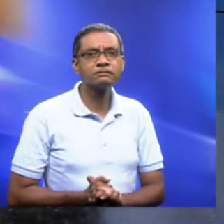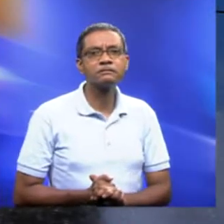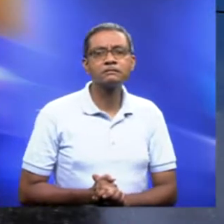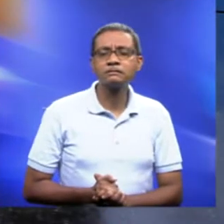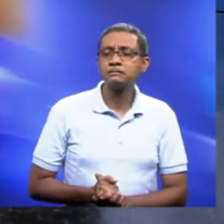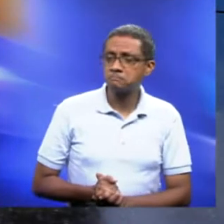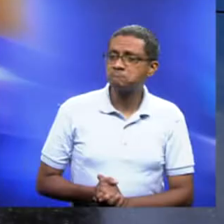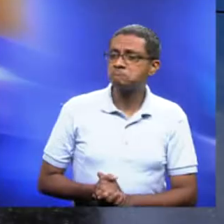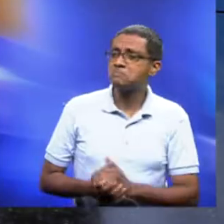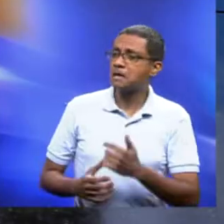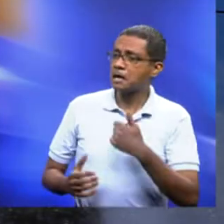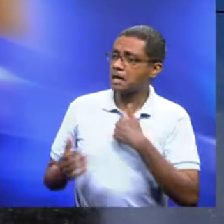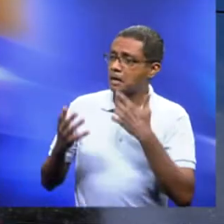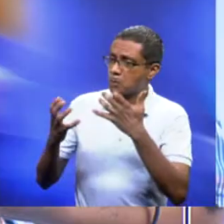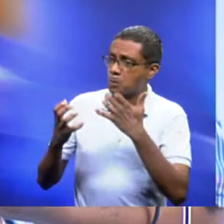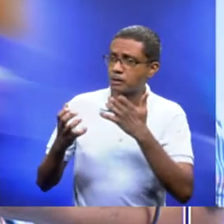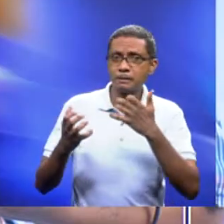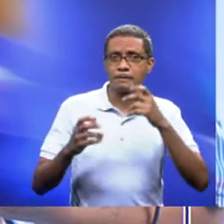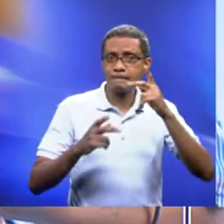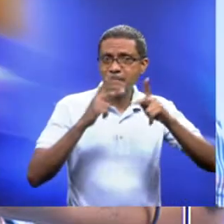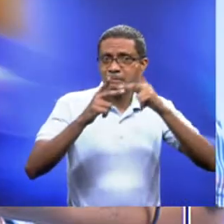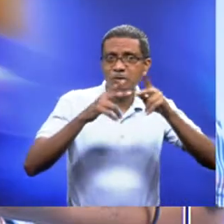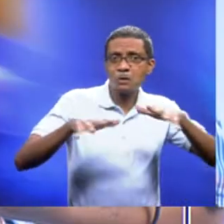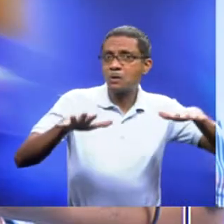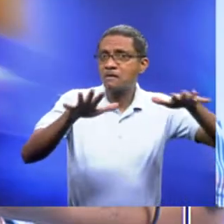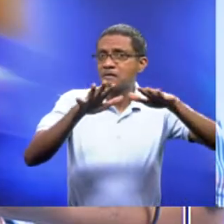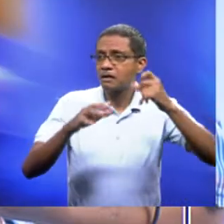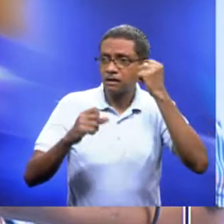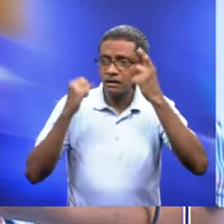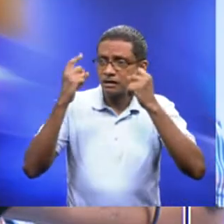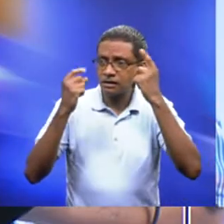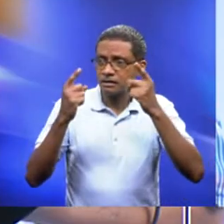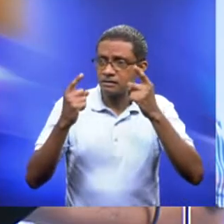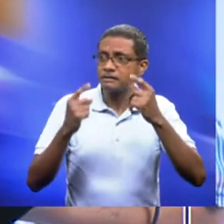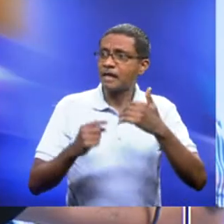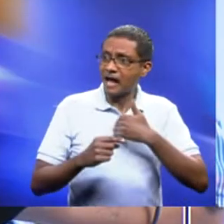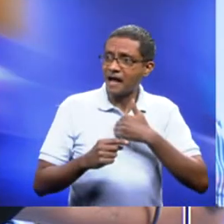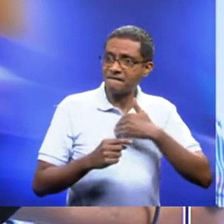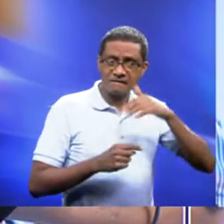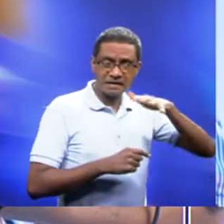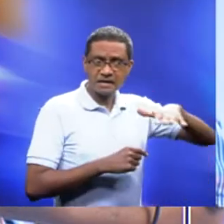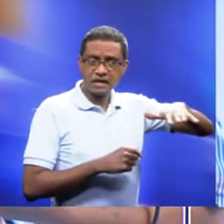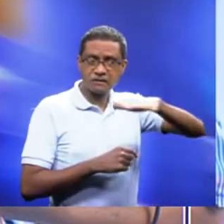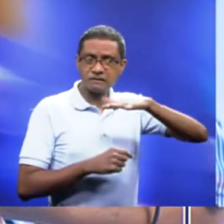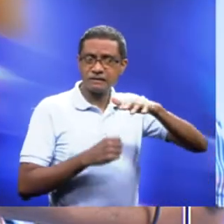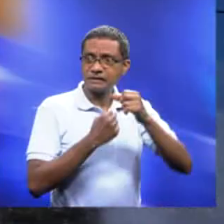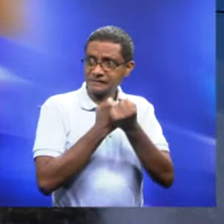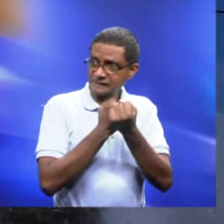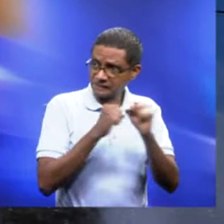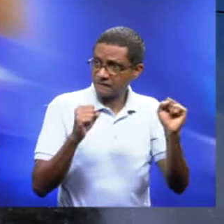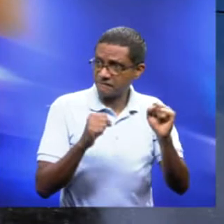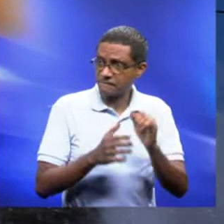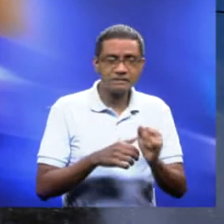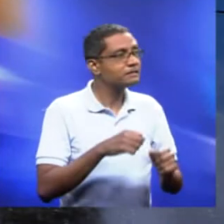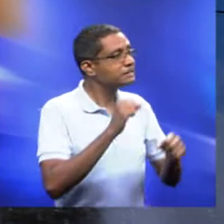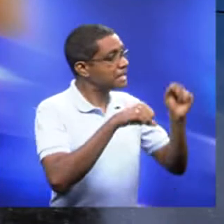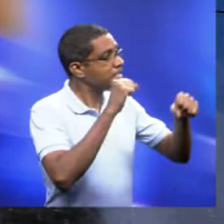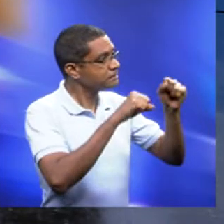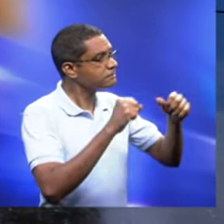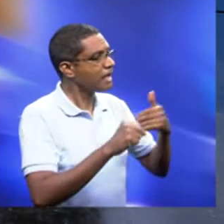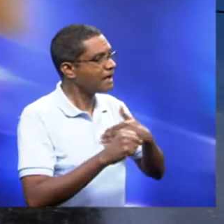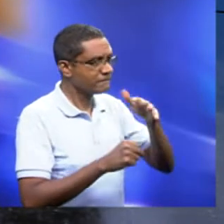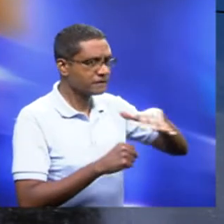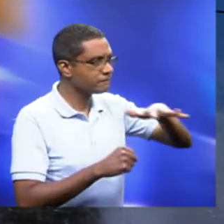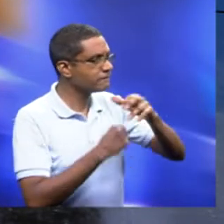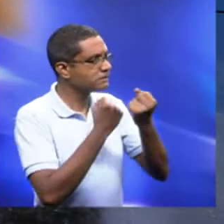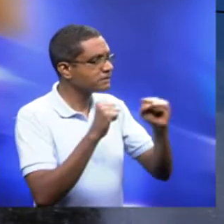create and have our viewers understand that there is a safe space. Yes, it is. Yes, it is. Yeah? Correct. Yes.